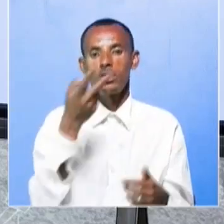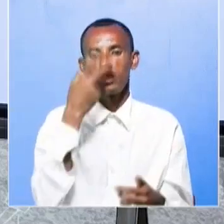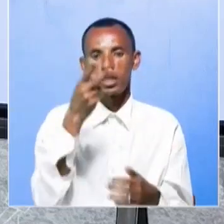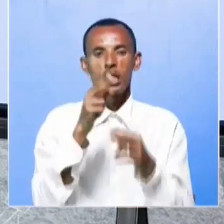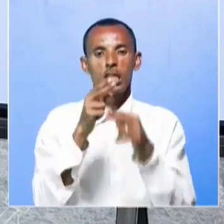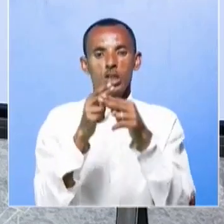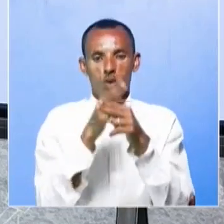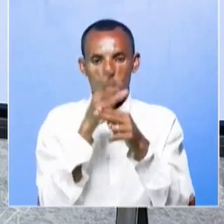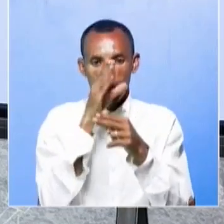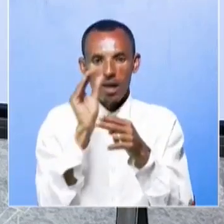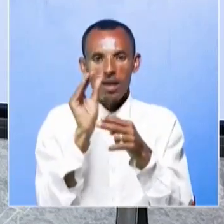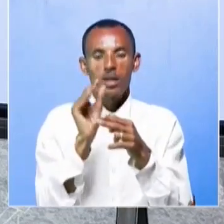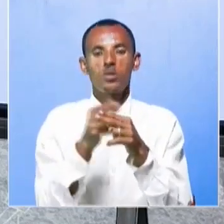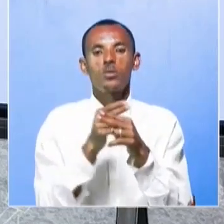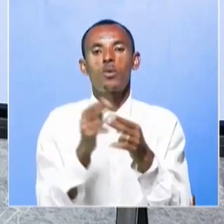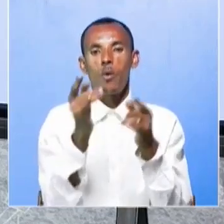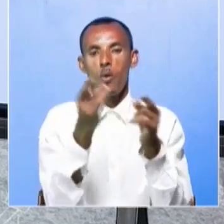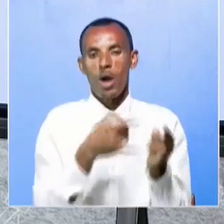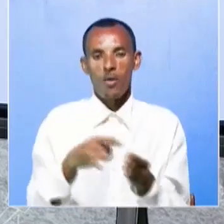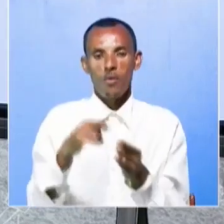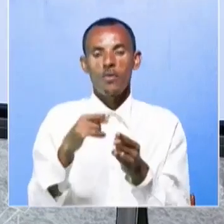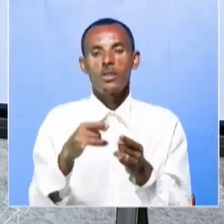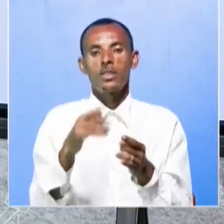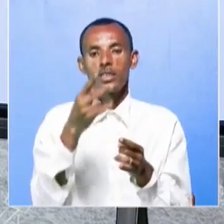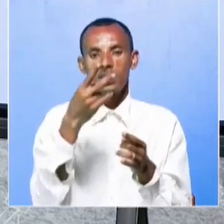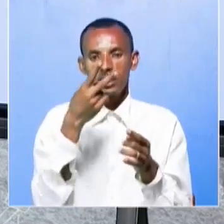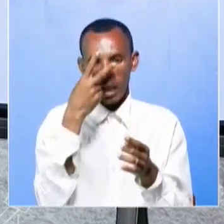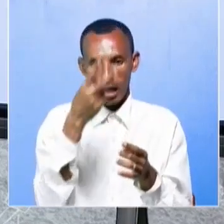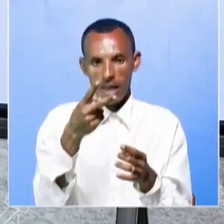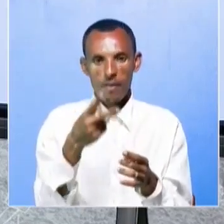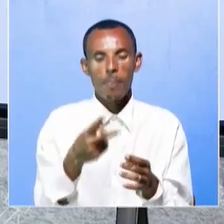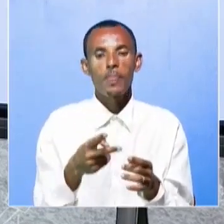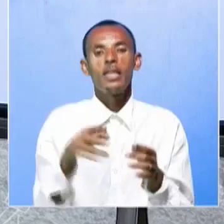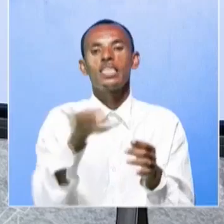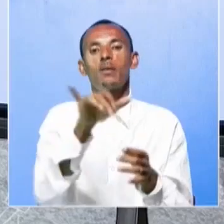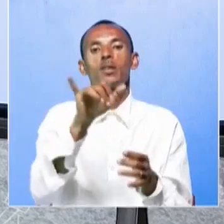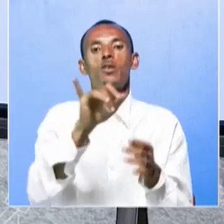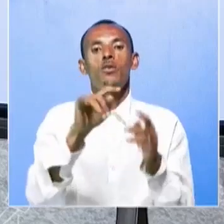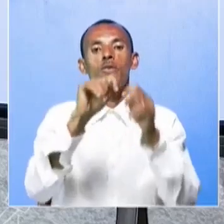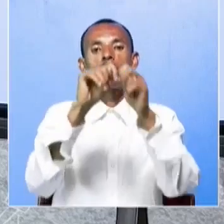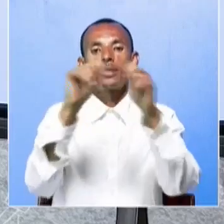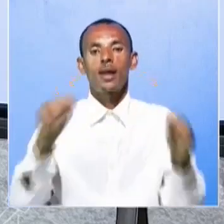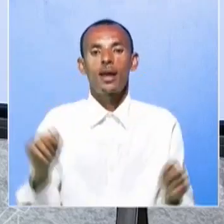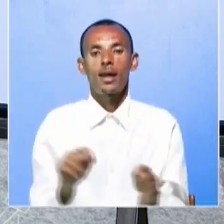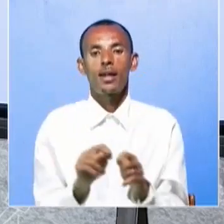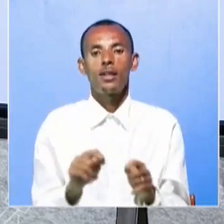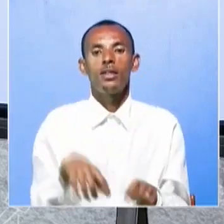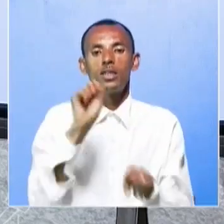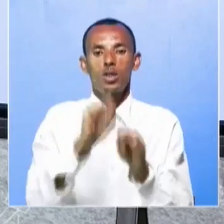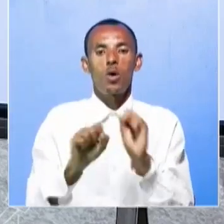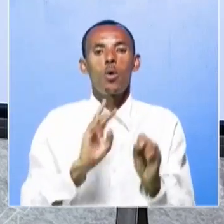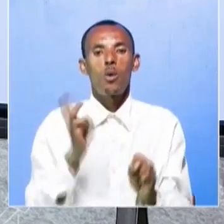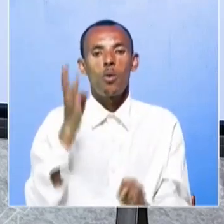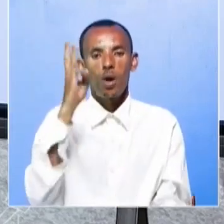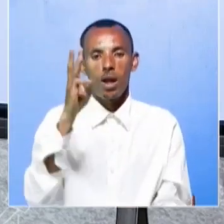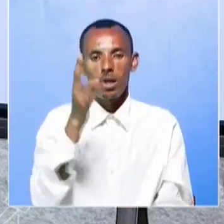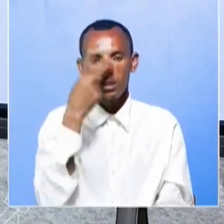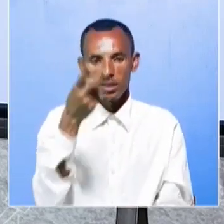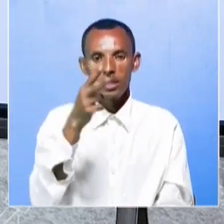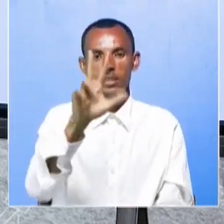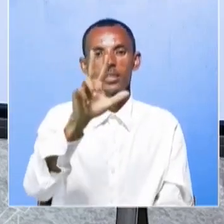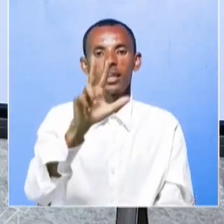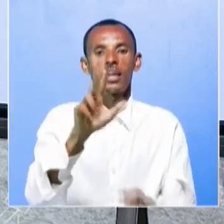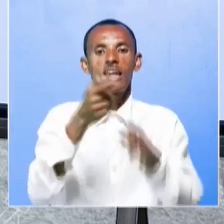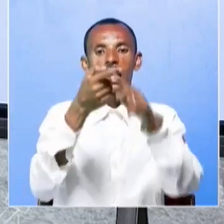short and precise way of checking similarity of triangles. Okay, so we will see three